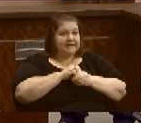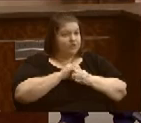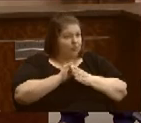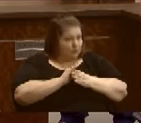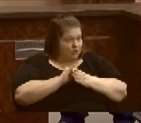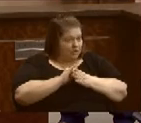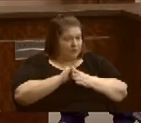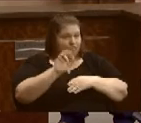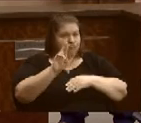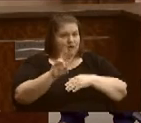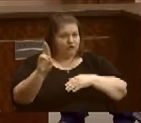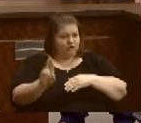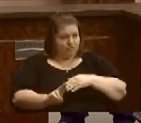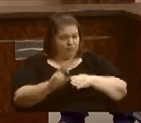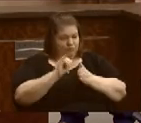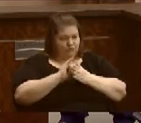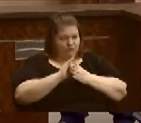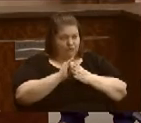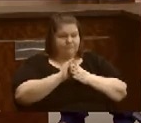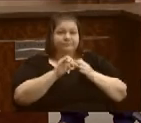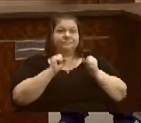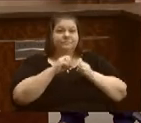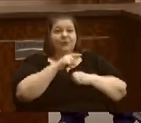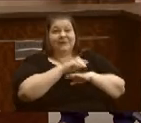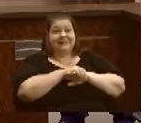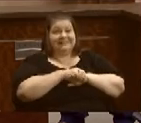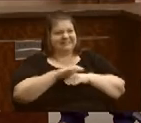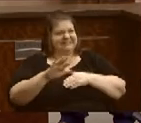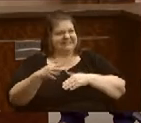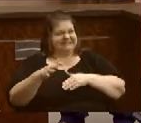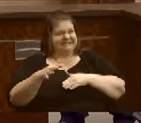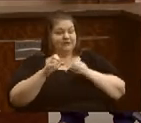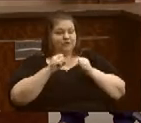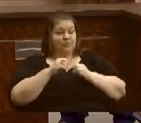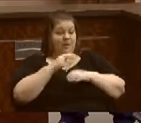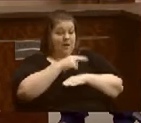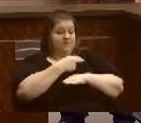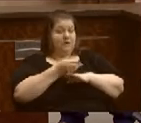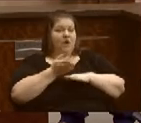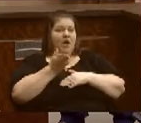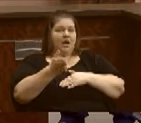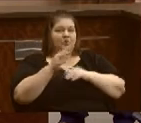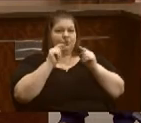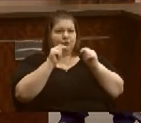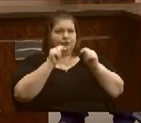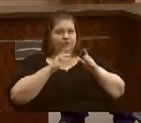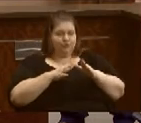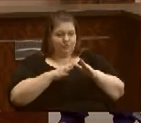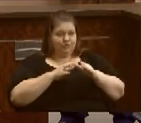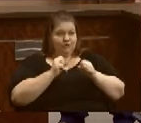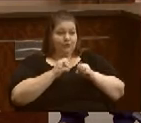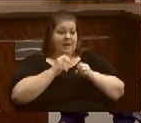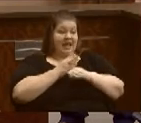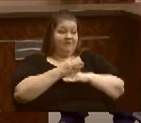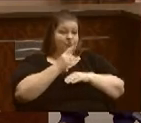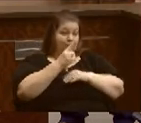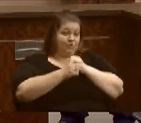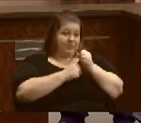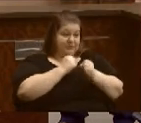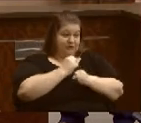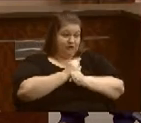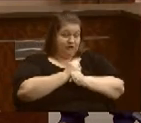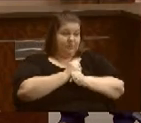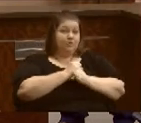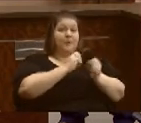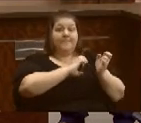wasn't the best, so the hospital hired a tutor for you so you could learn English. After 1 year, you returned to Mexico by bus so you could